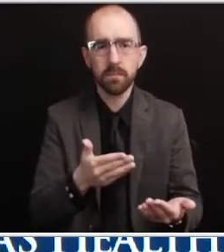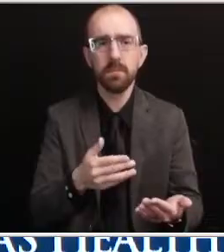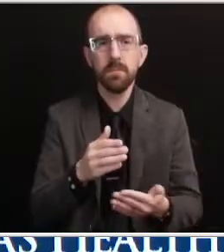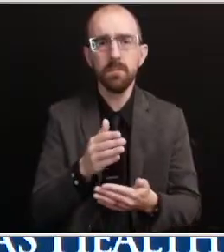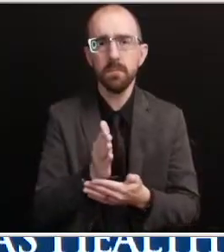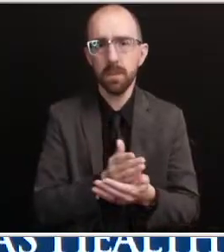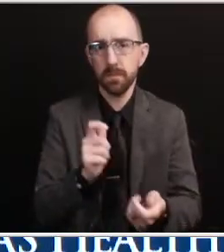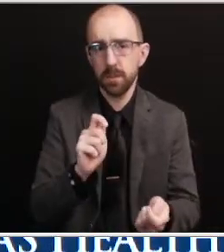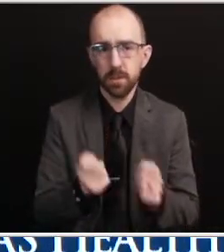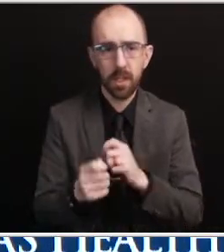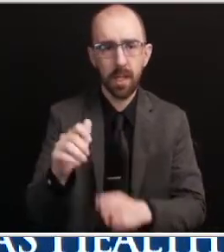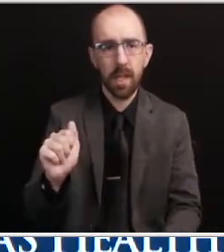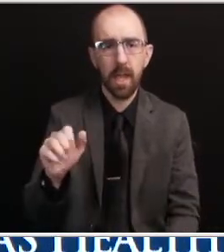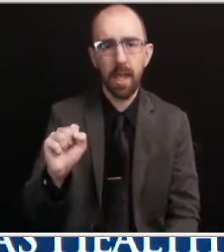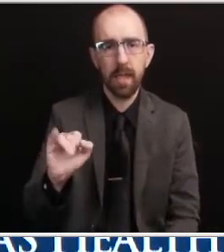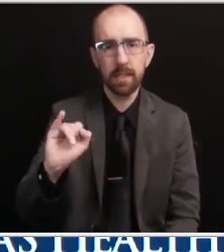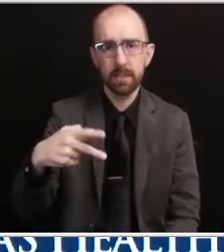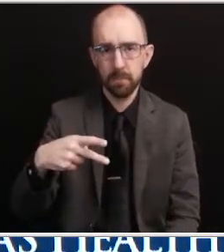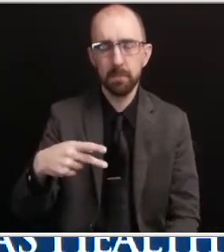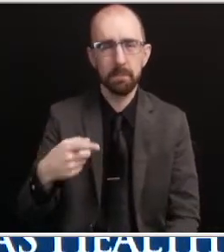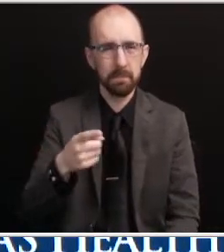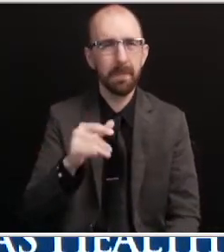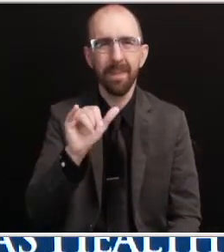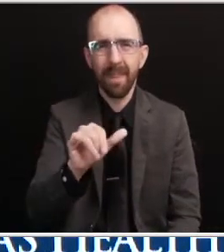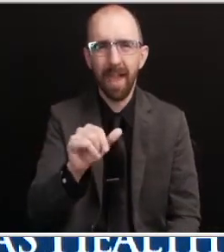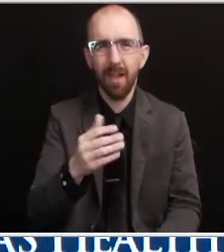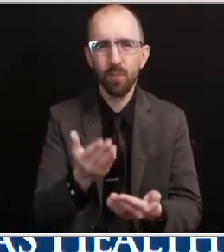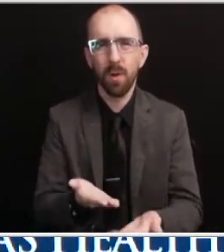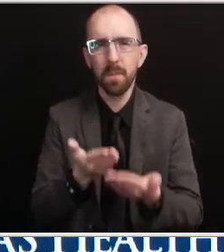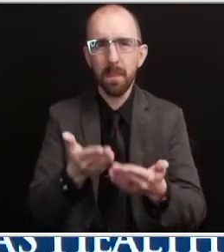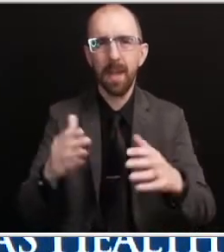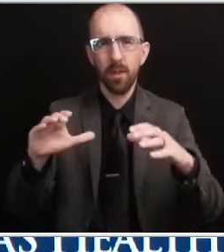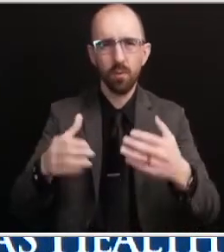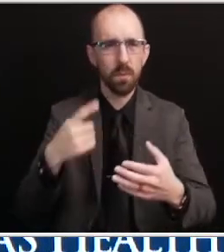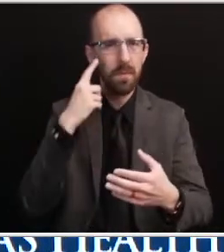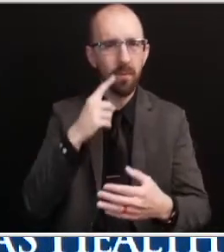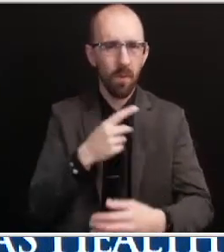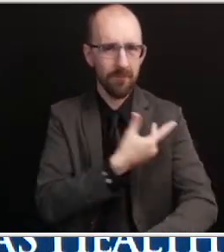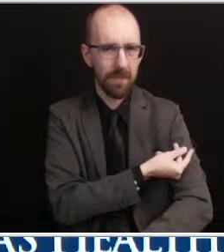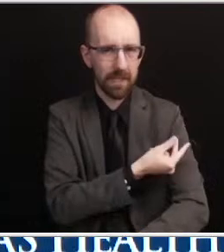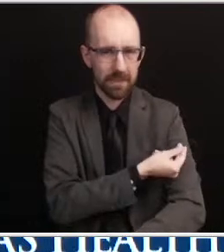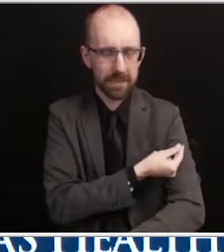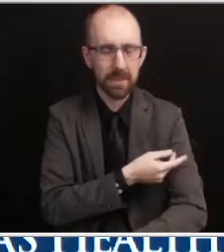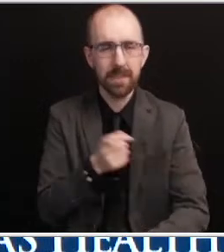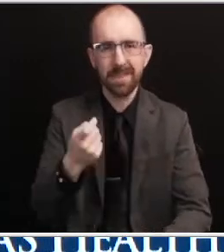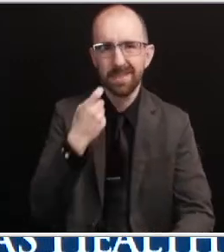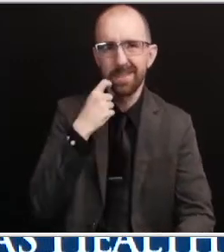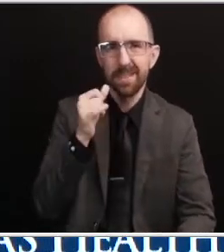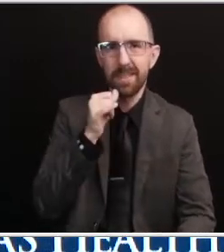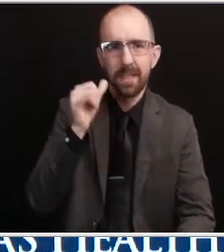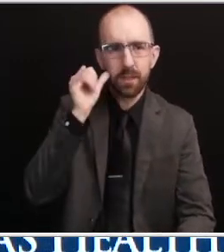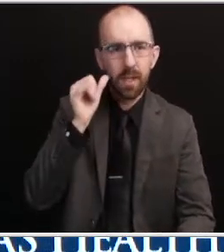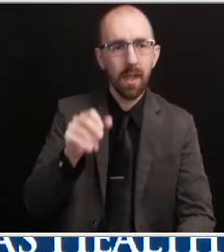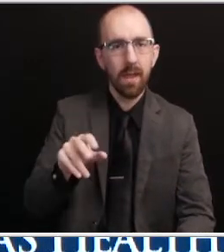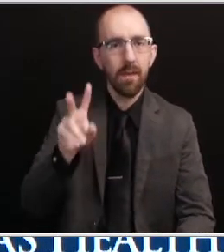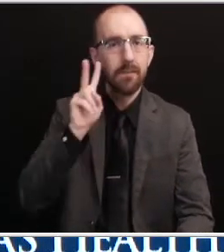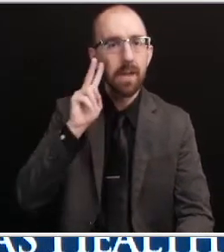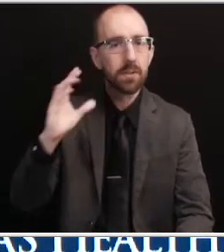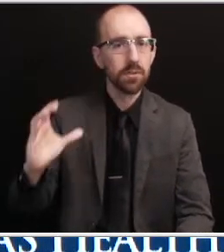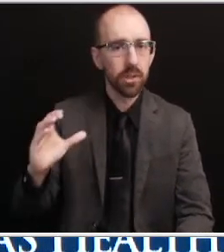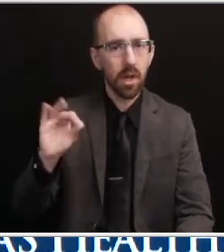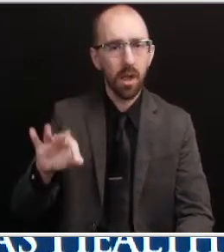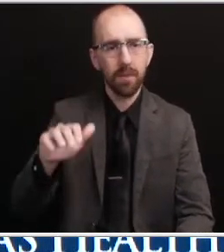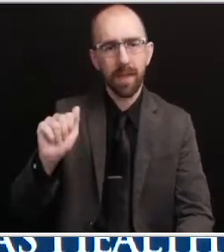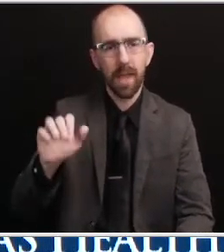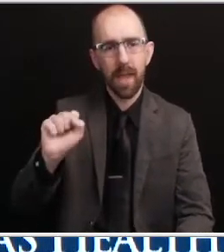ACIP over this past year, which is that recommending body for vaccines. Just yesterday, the vice chair of ACIP